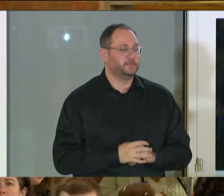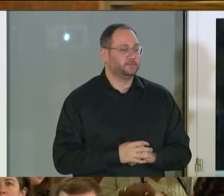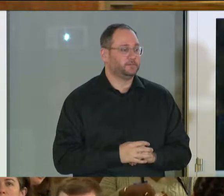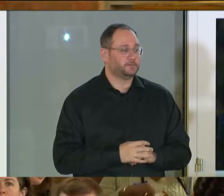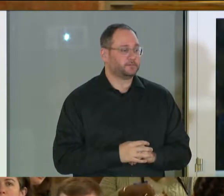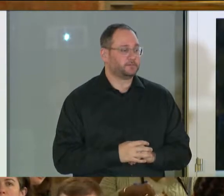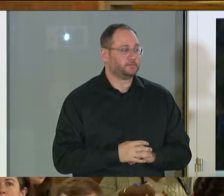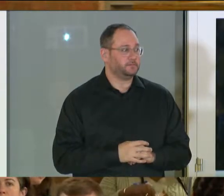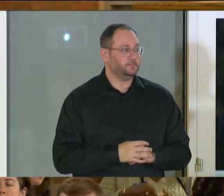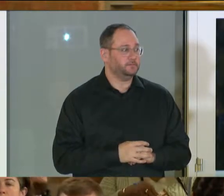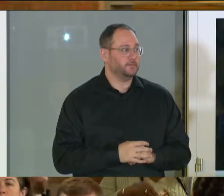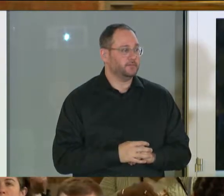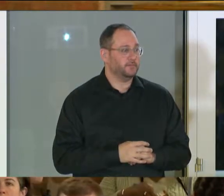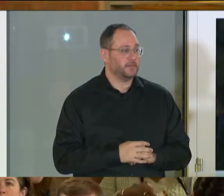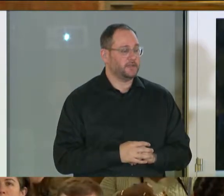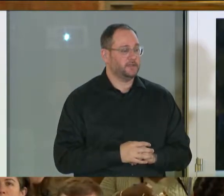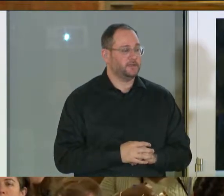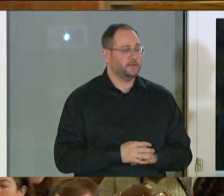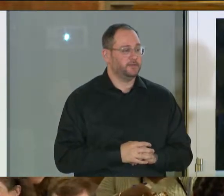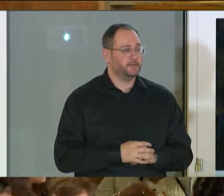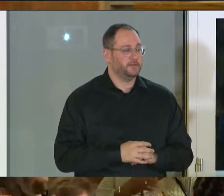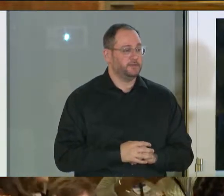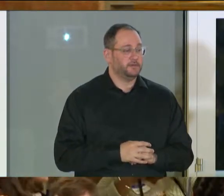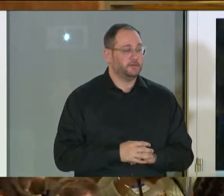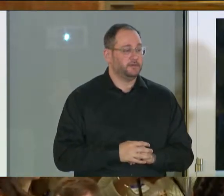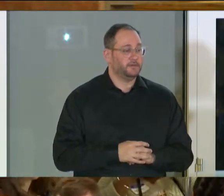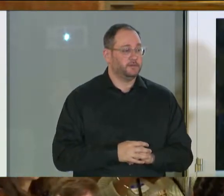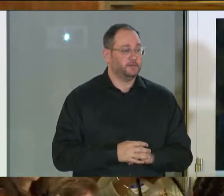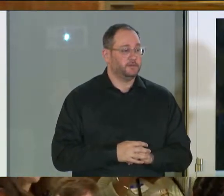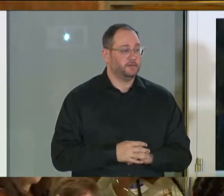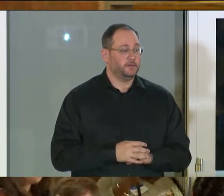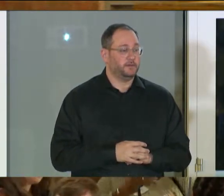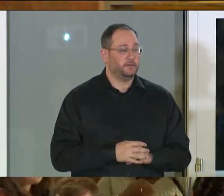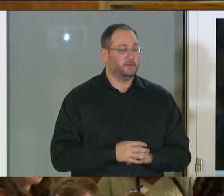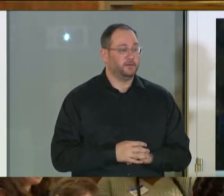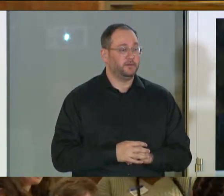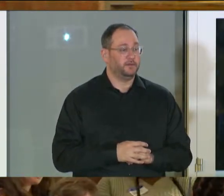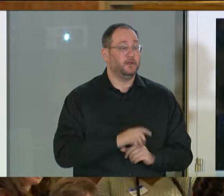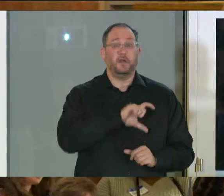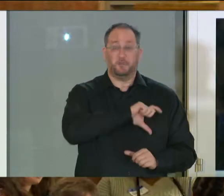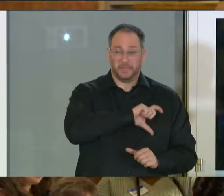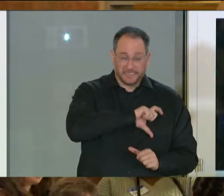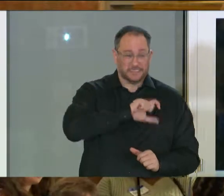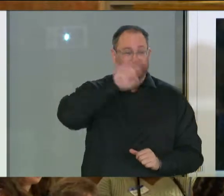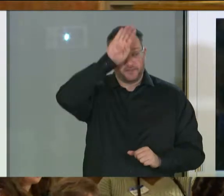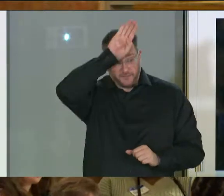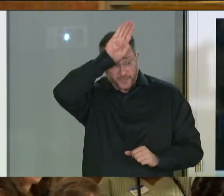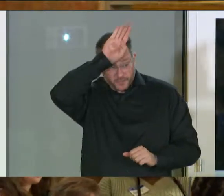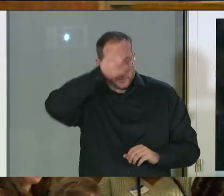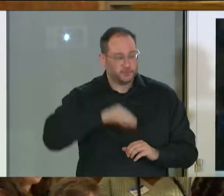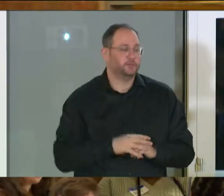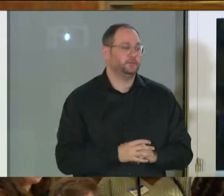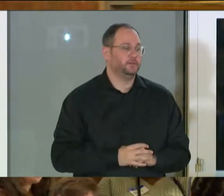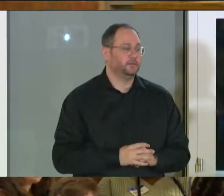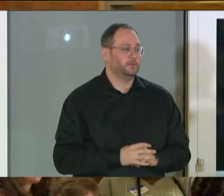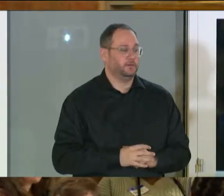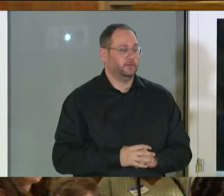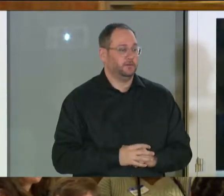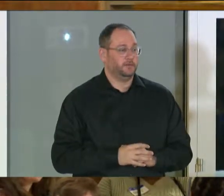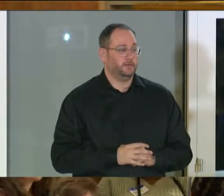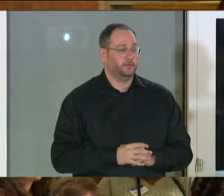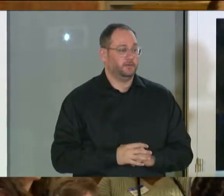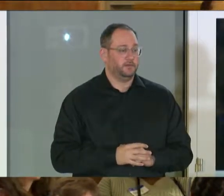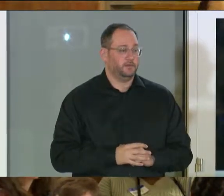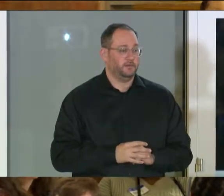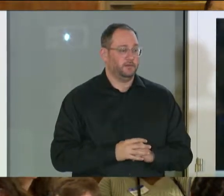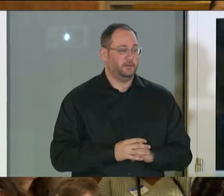out. And going back to police and fire, we had a fire not far from here earlier today that was put out successfully because we had